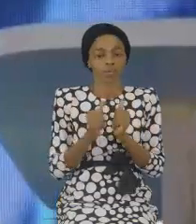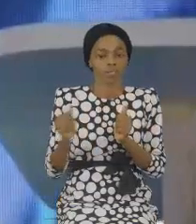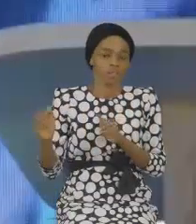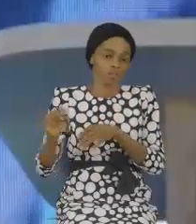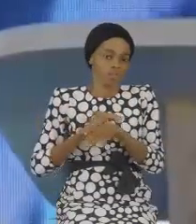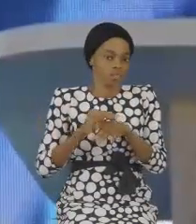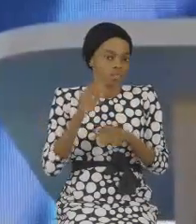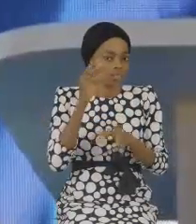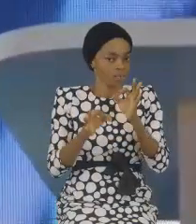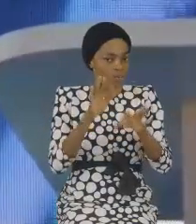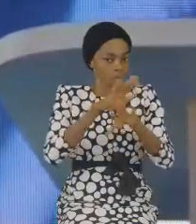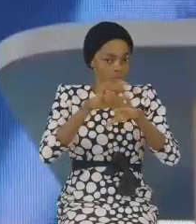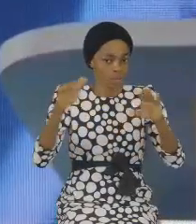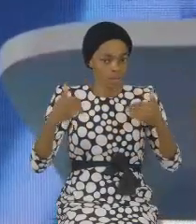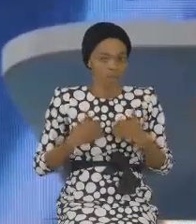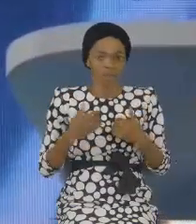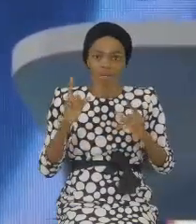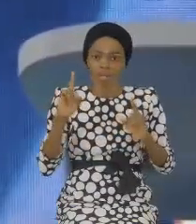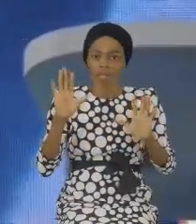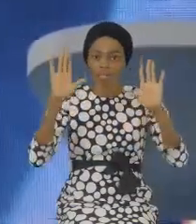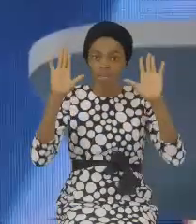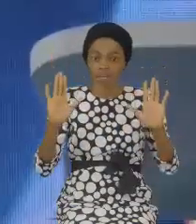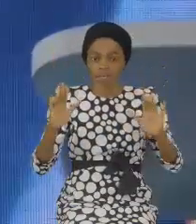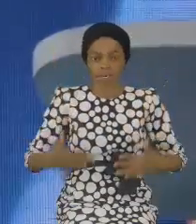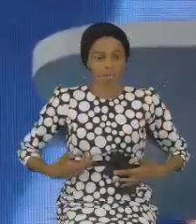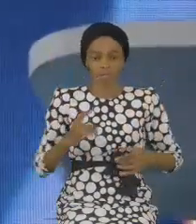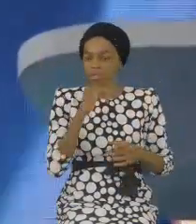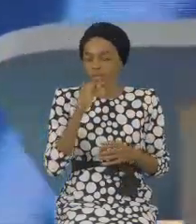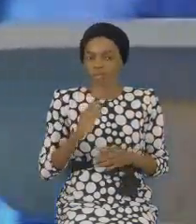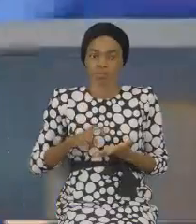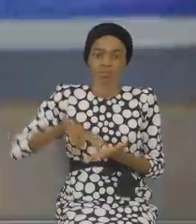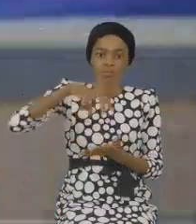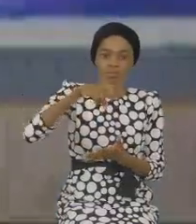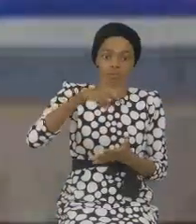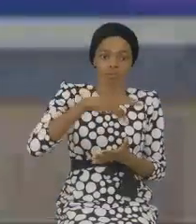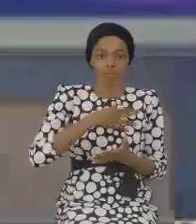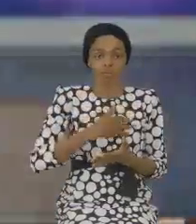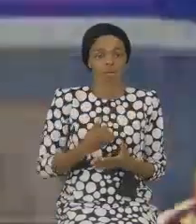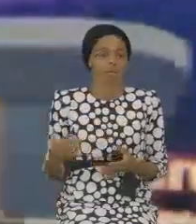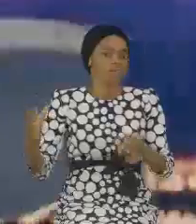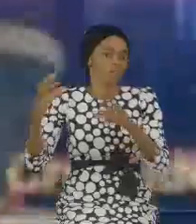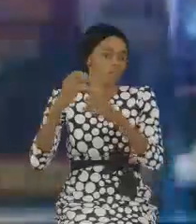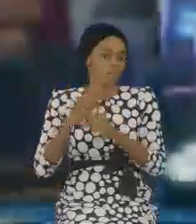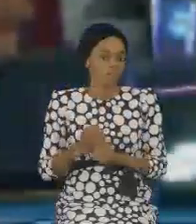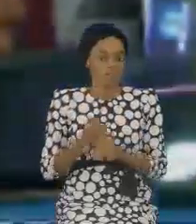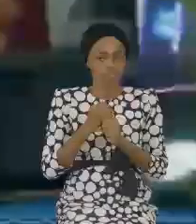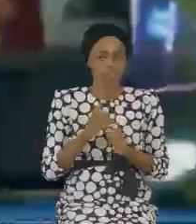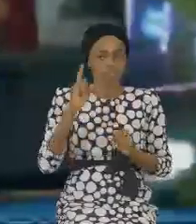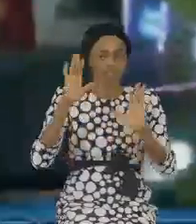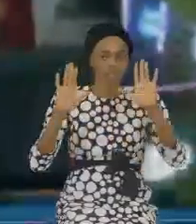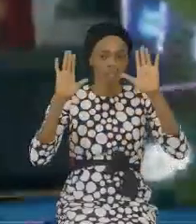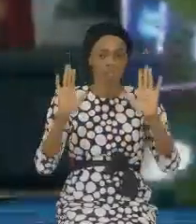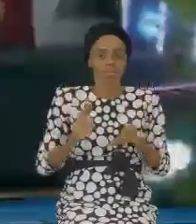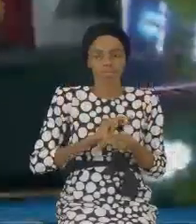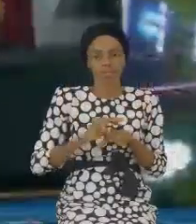an excellent life, you cannot jump over and great crash into an excellent